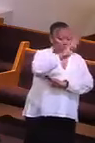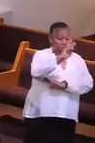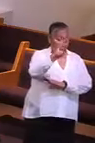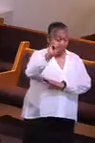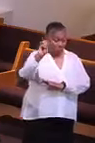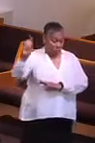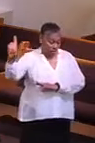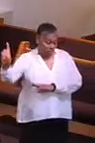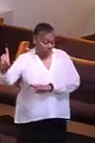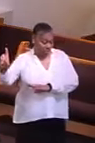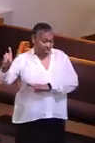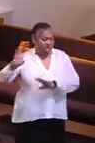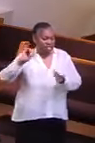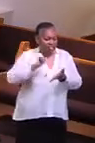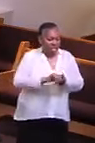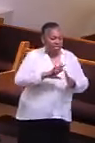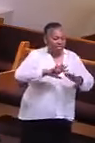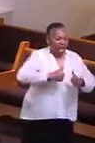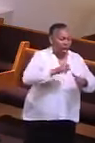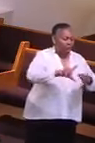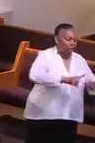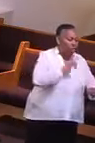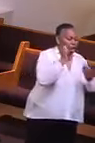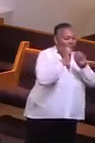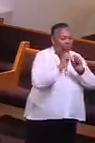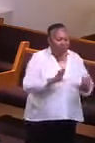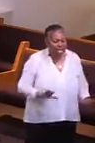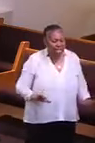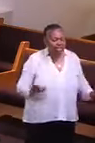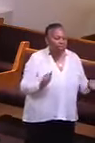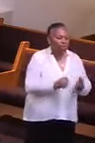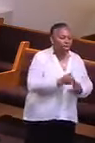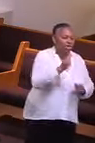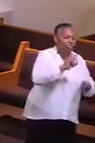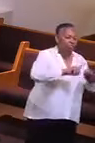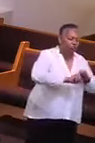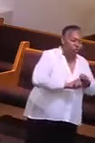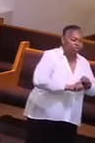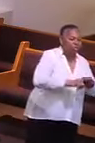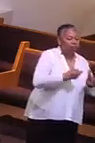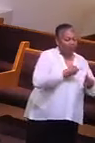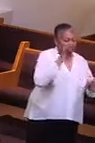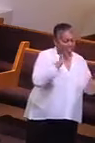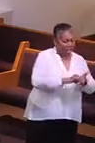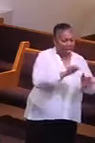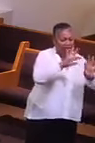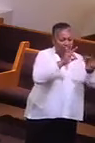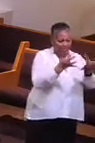That's how long I've been blessed by the family and the friendship and the brotherhood